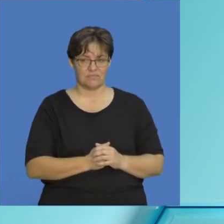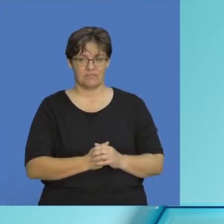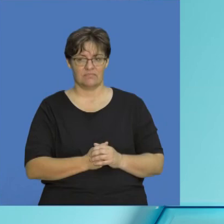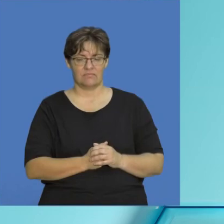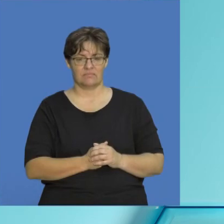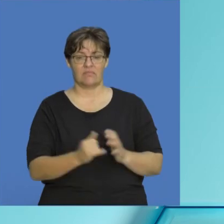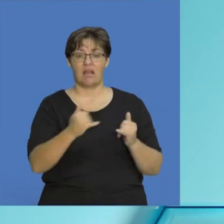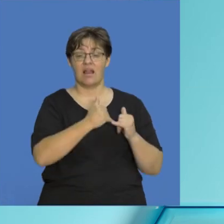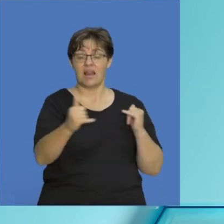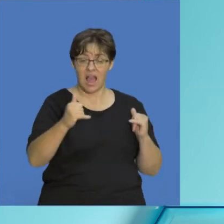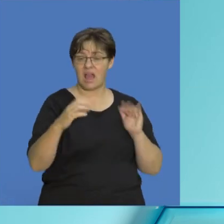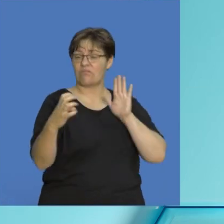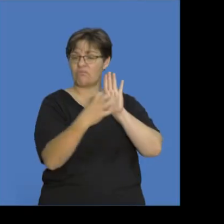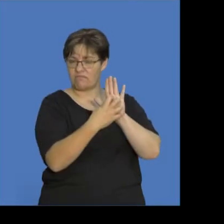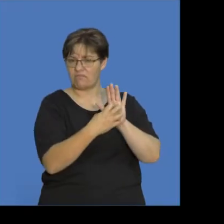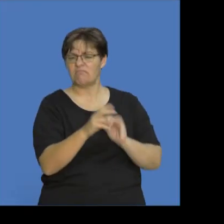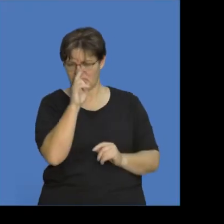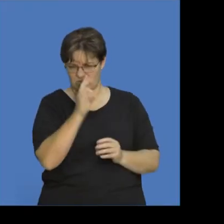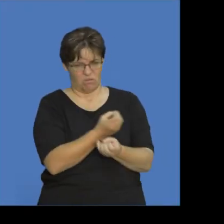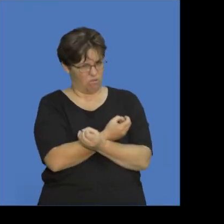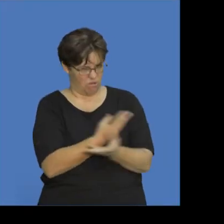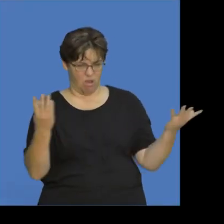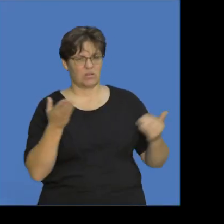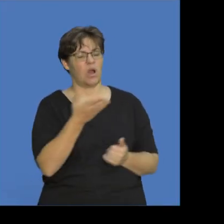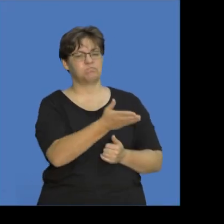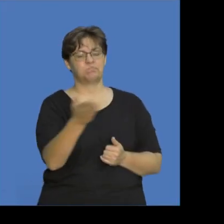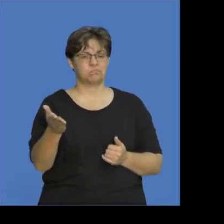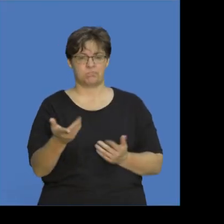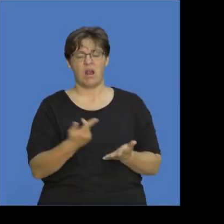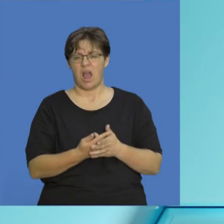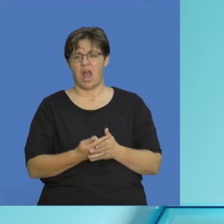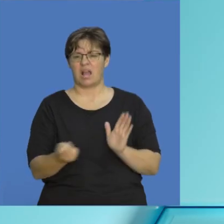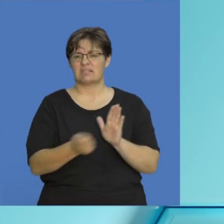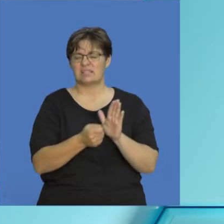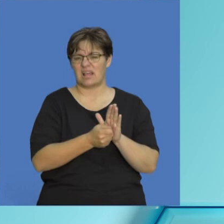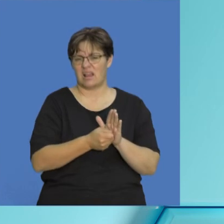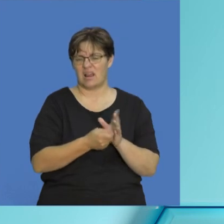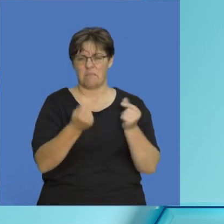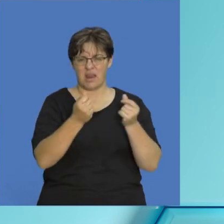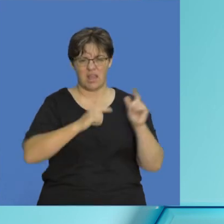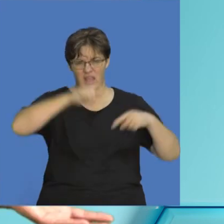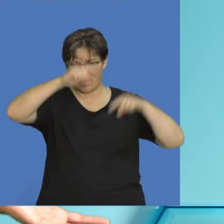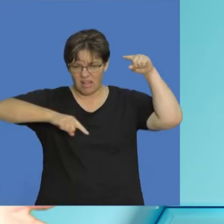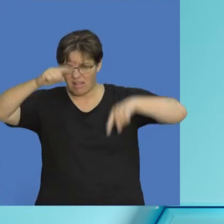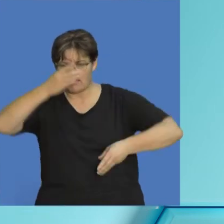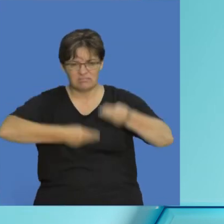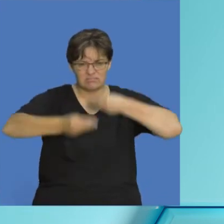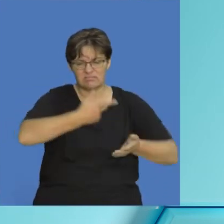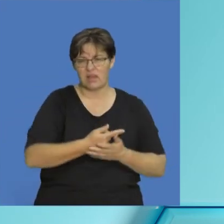the pie chart to represent that. Line graph, I've seen a lot, okay? Also in stock